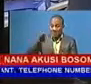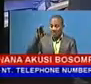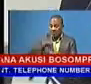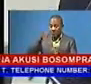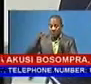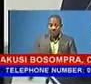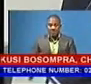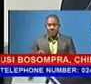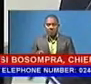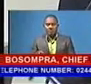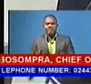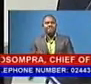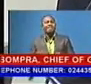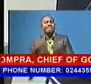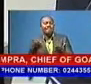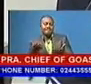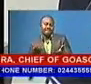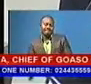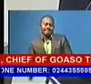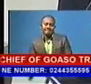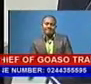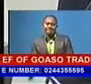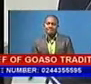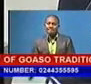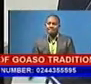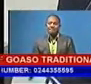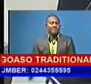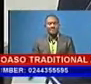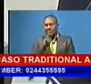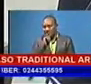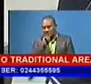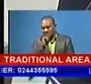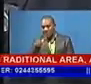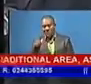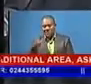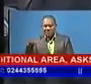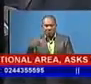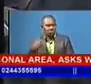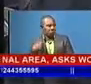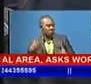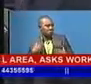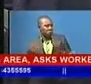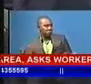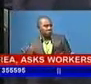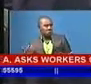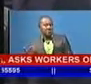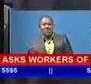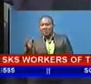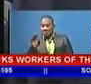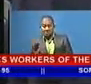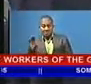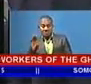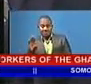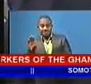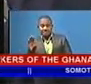by region, tendered by the second petitioner and not objected to by respondents. Then exhibit B,